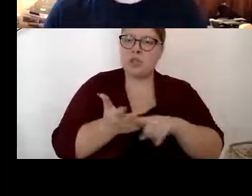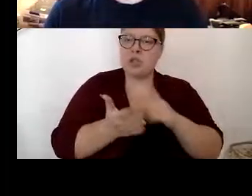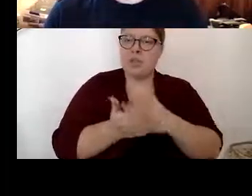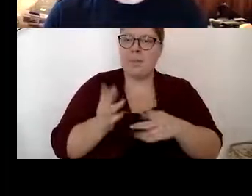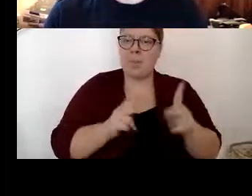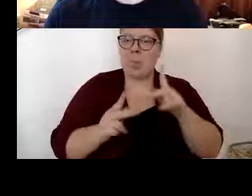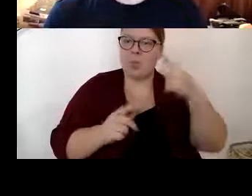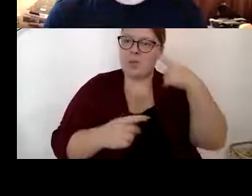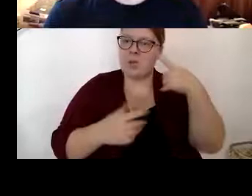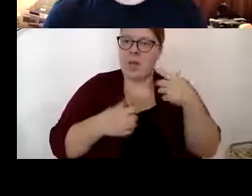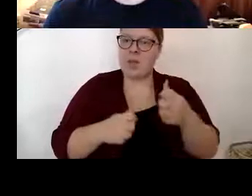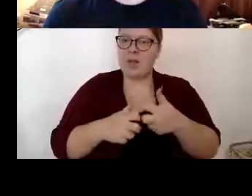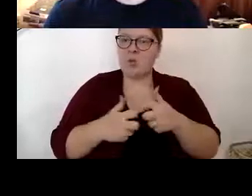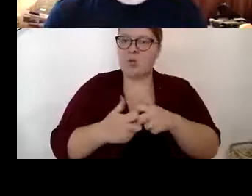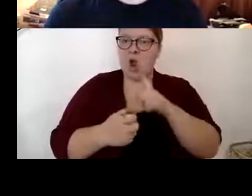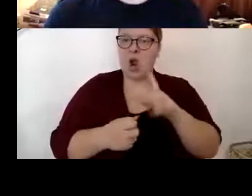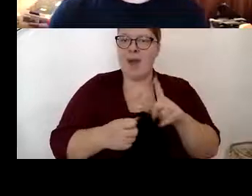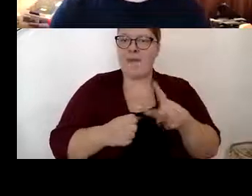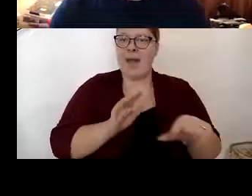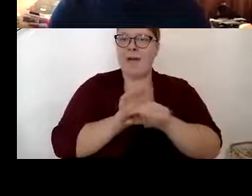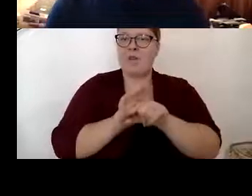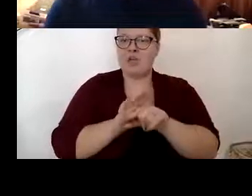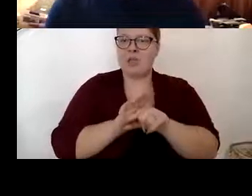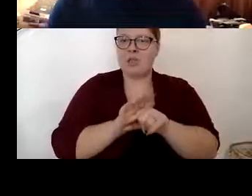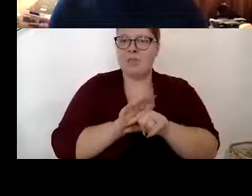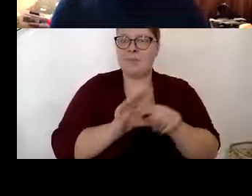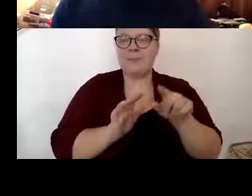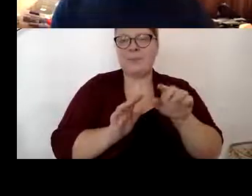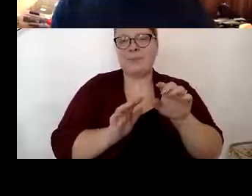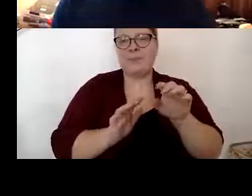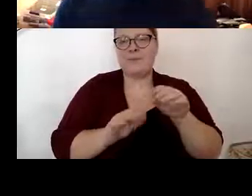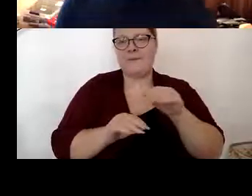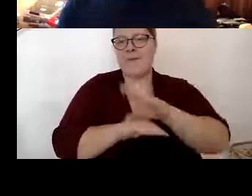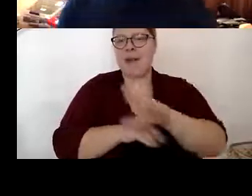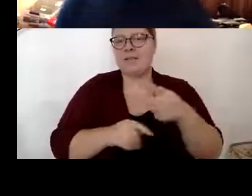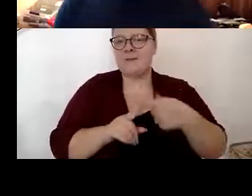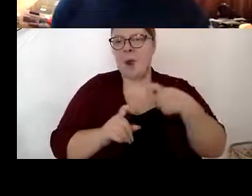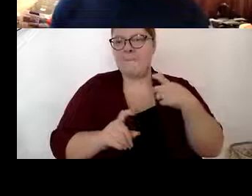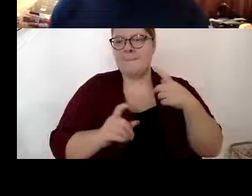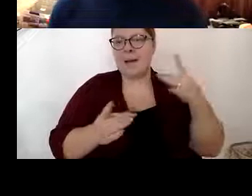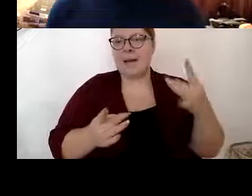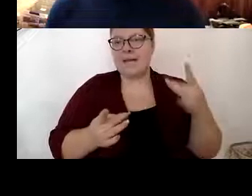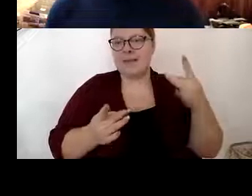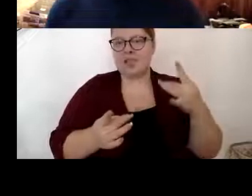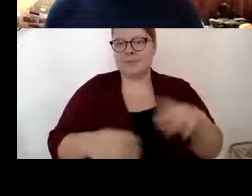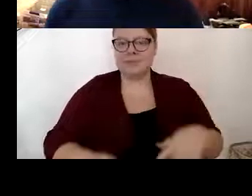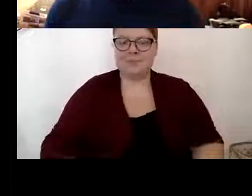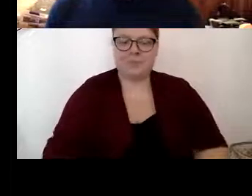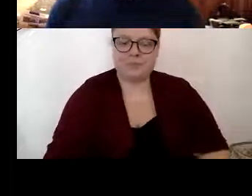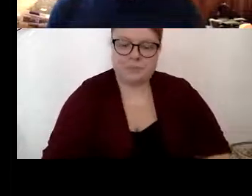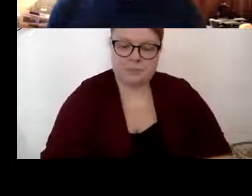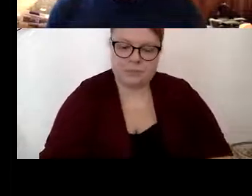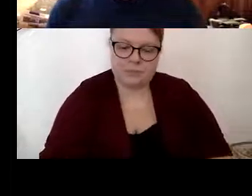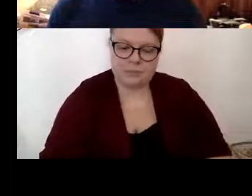issues are having adverse effects to meditation? So there are a couple of things we have to be curious